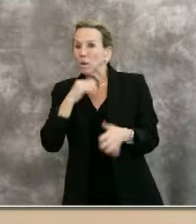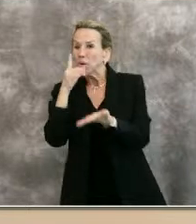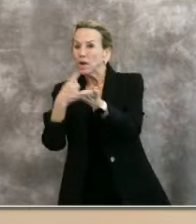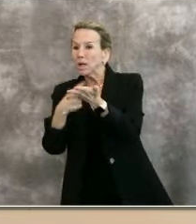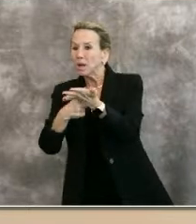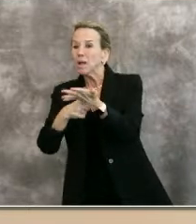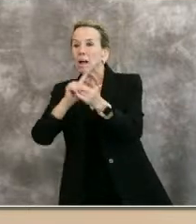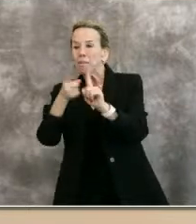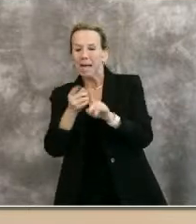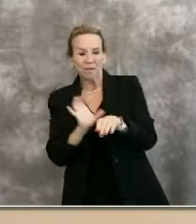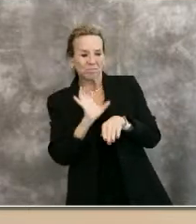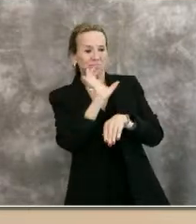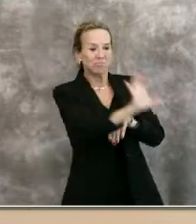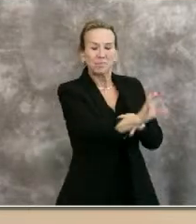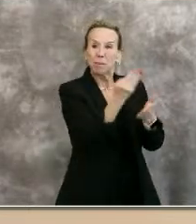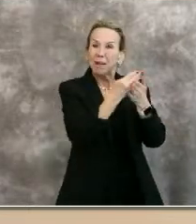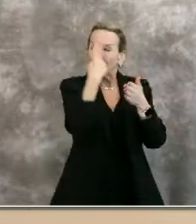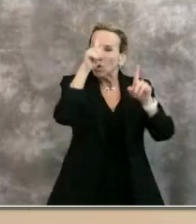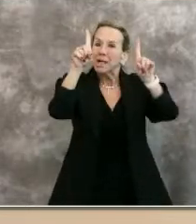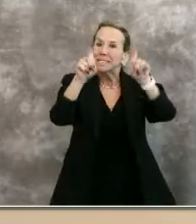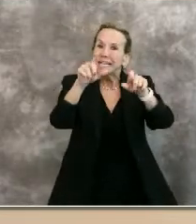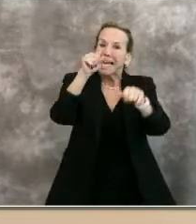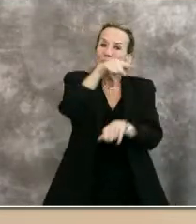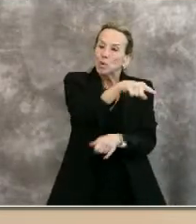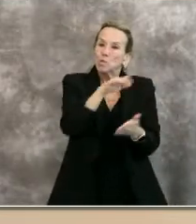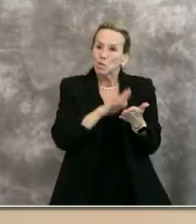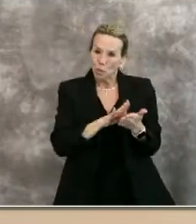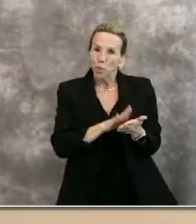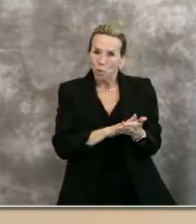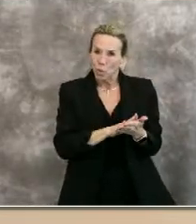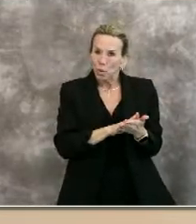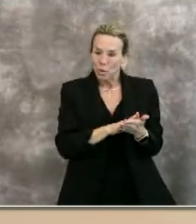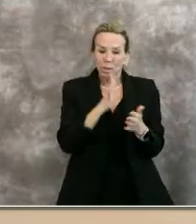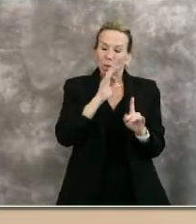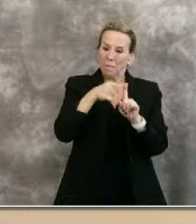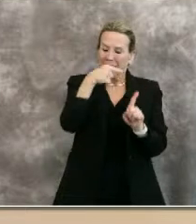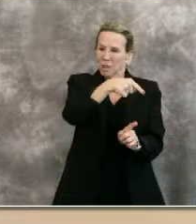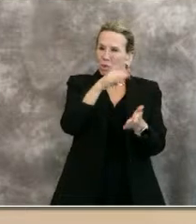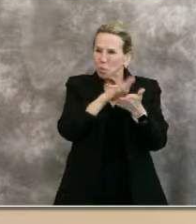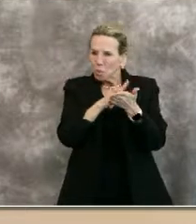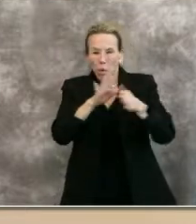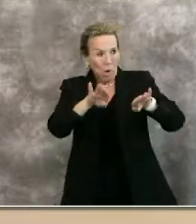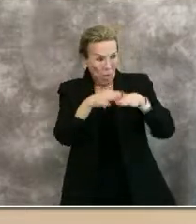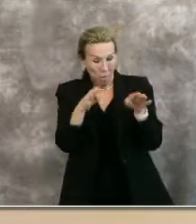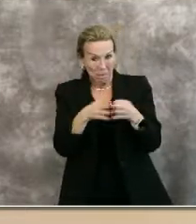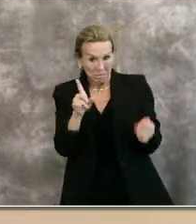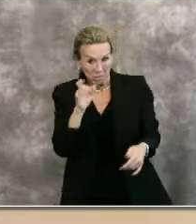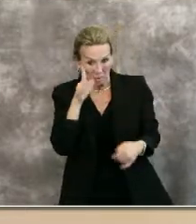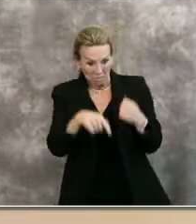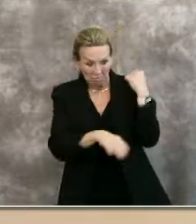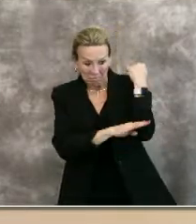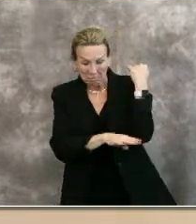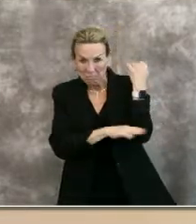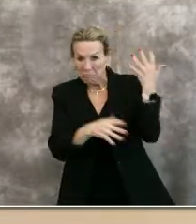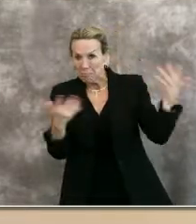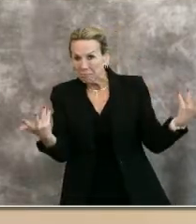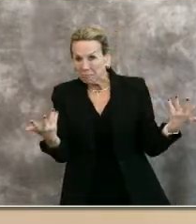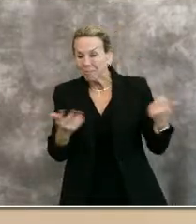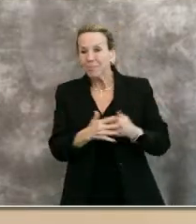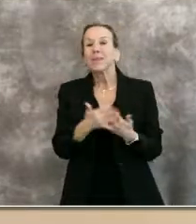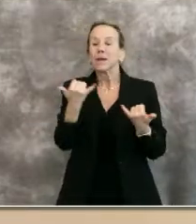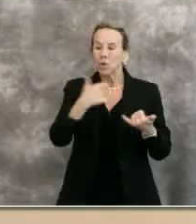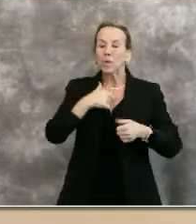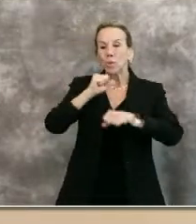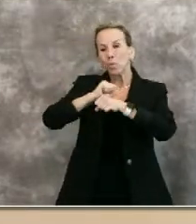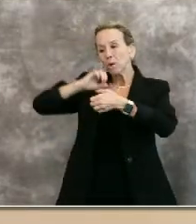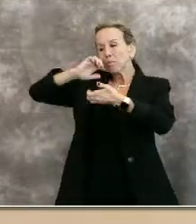testing around schools. I know there's been a lot of conversations and discussions around school reopening. Obviously, we're working with our County